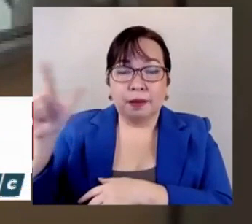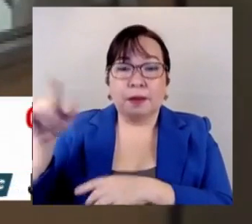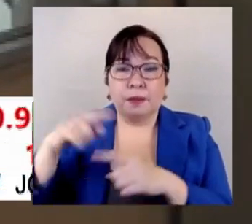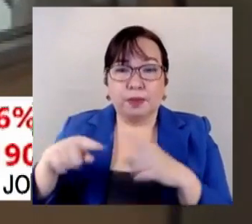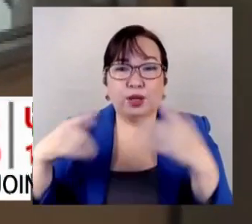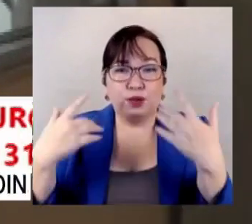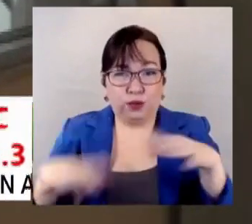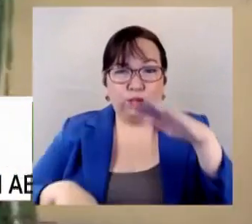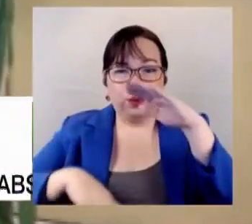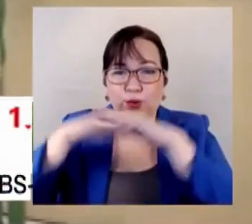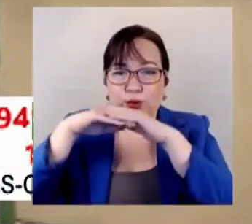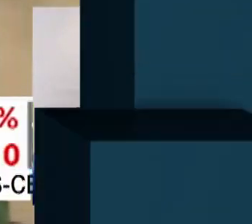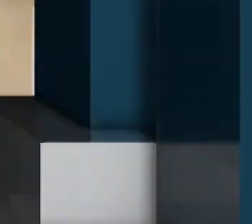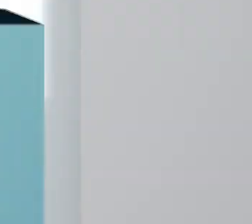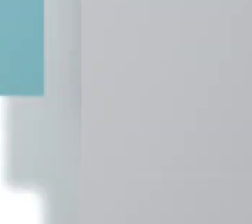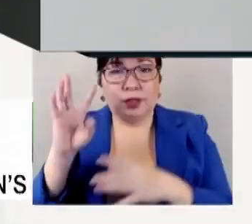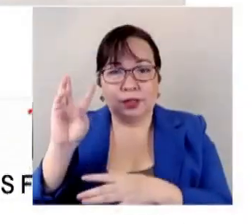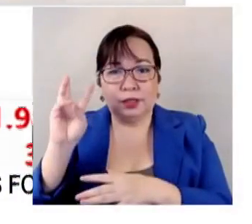been reached.